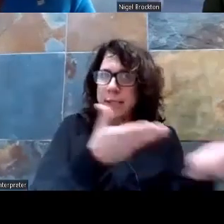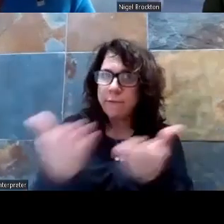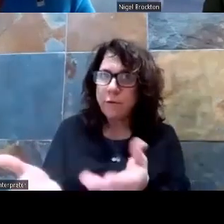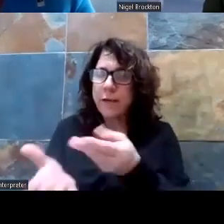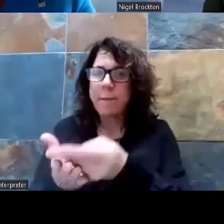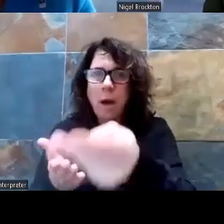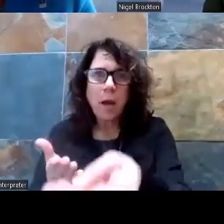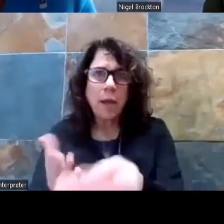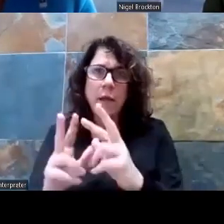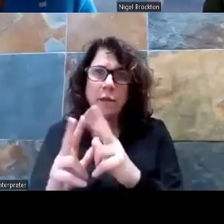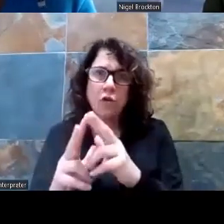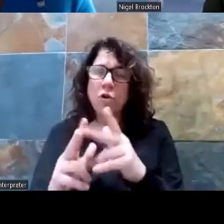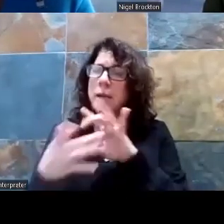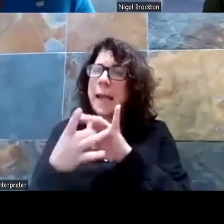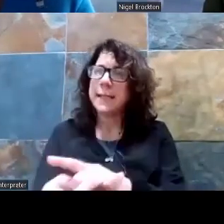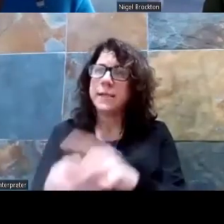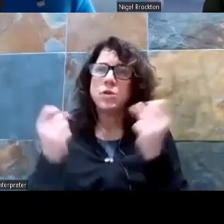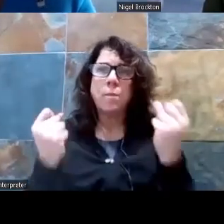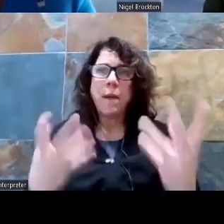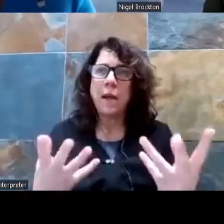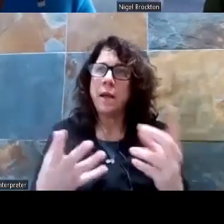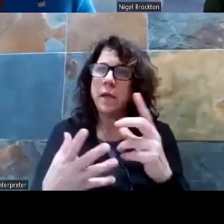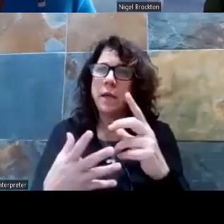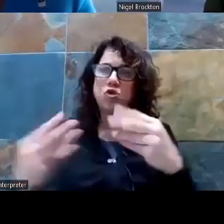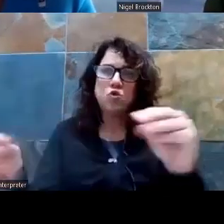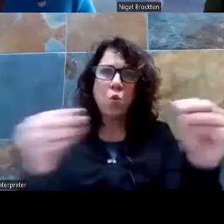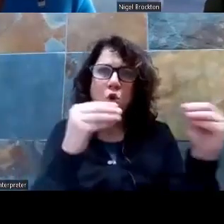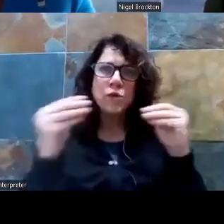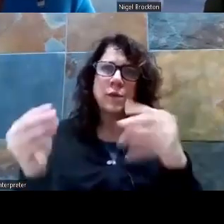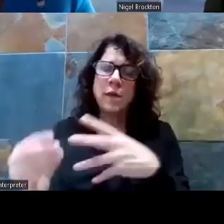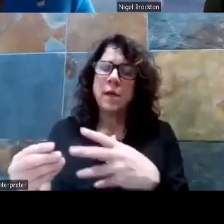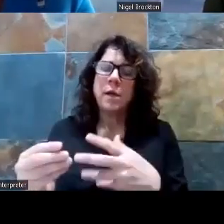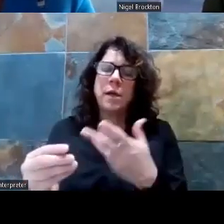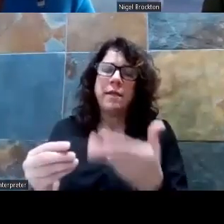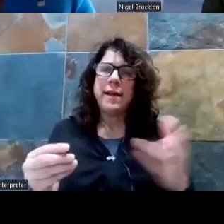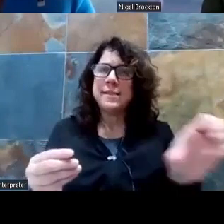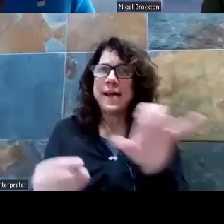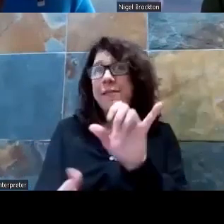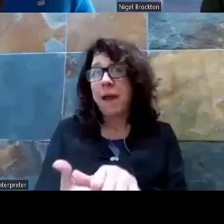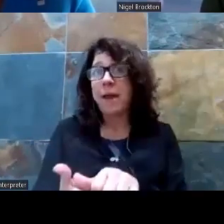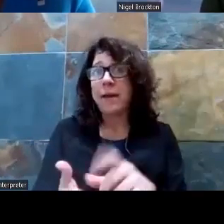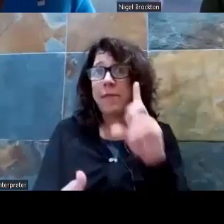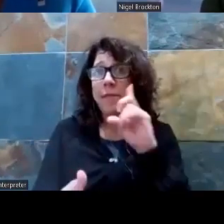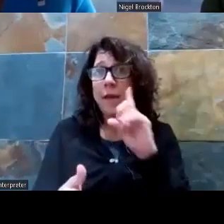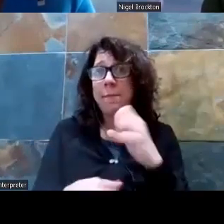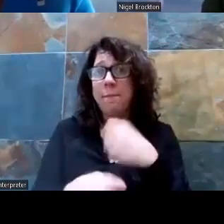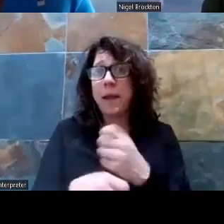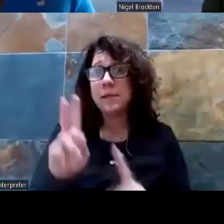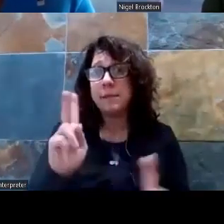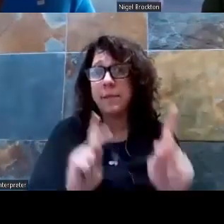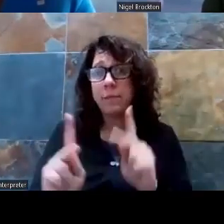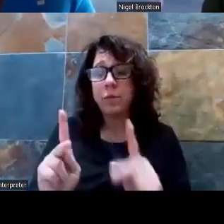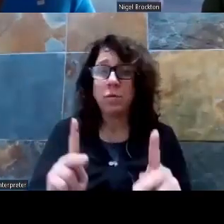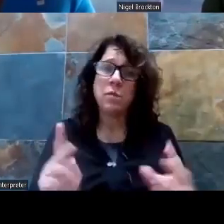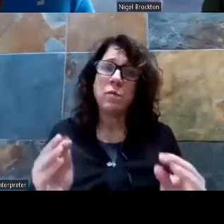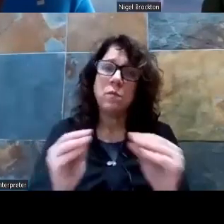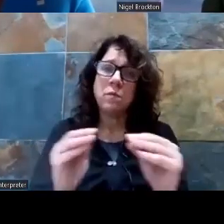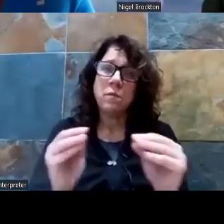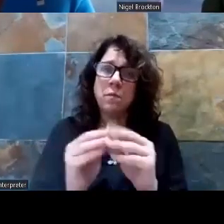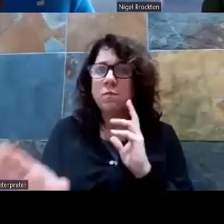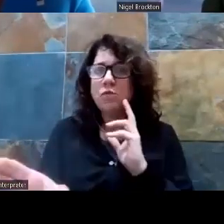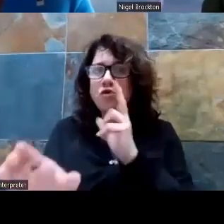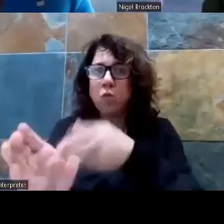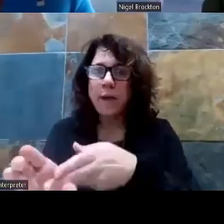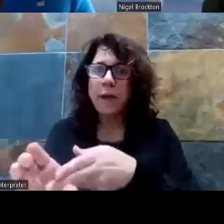are connected to so many stores and things like that. I think it makes people more joining